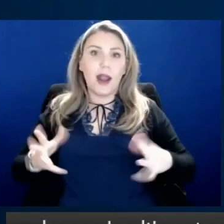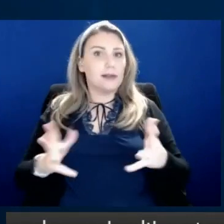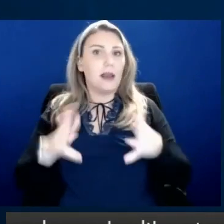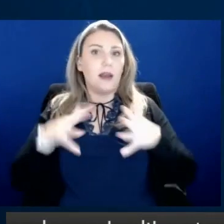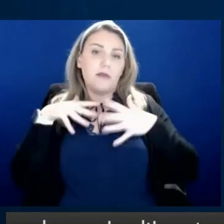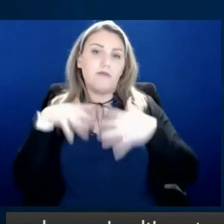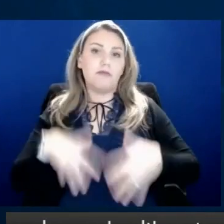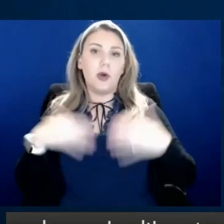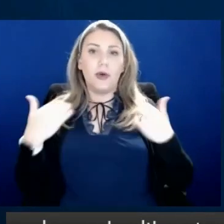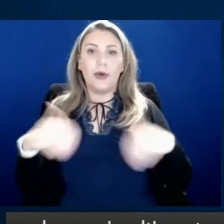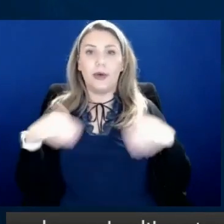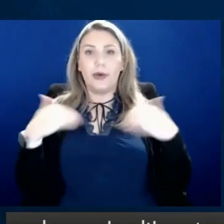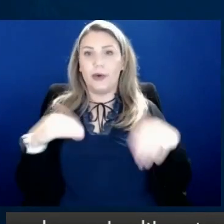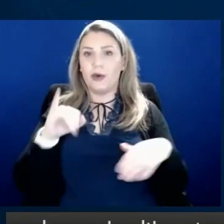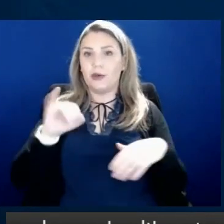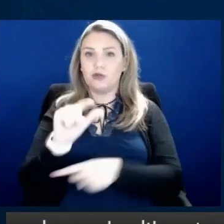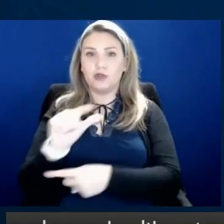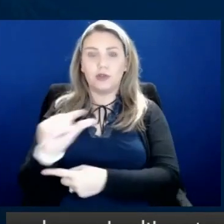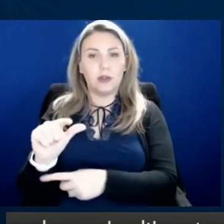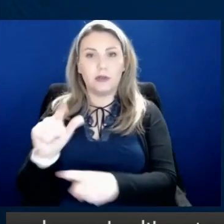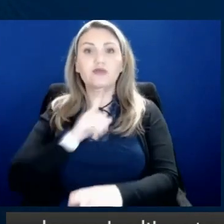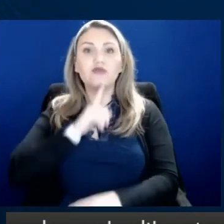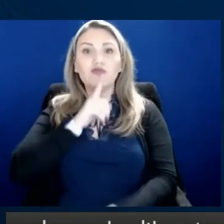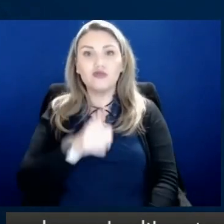Jill, that it's really